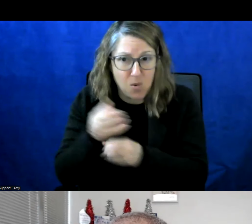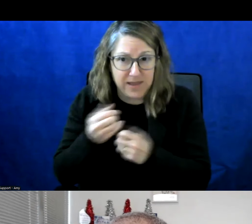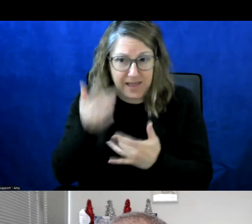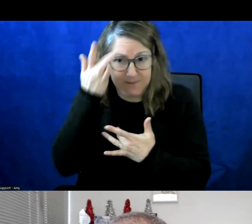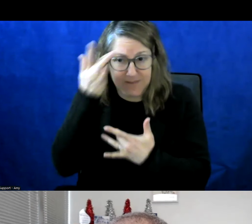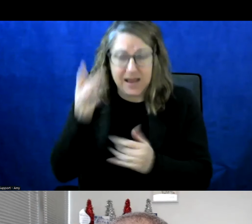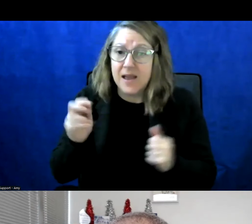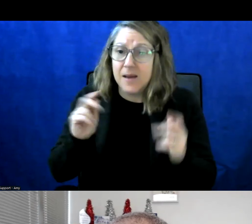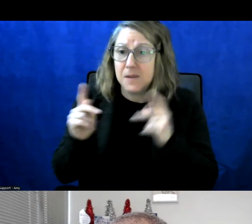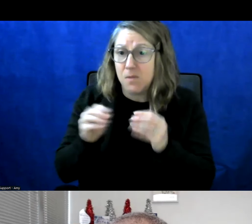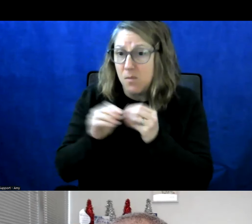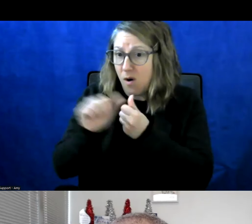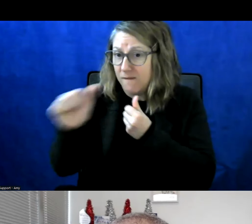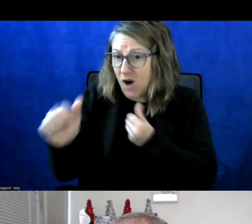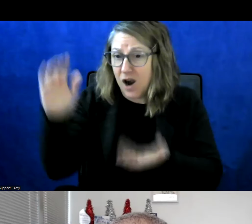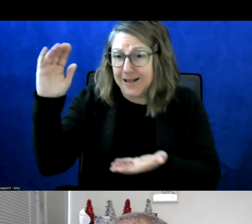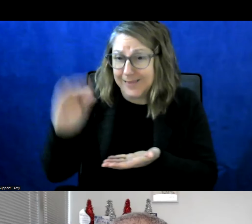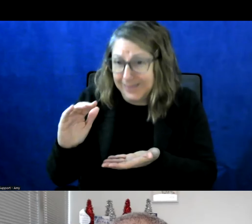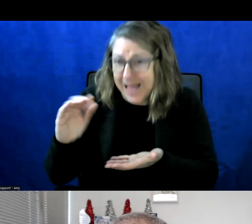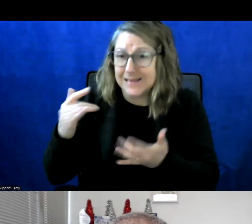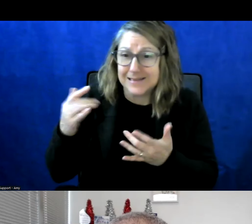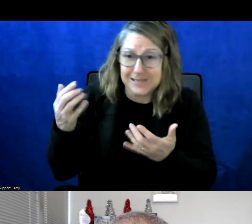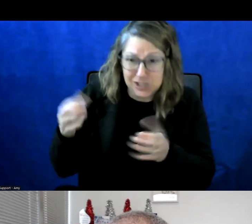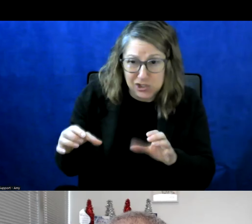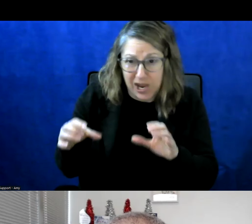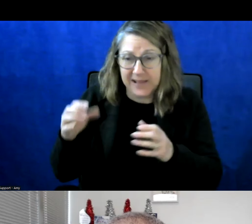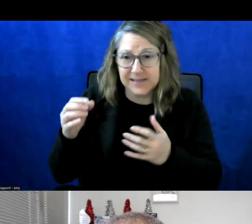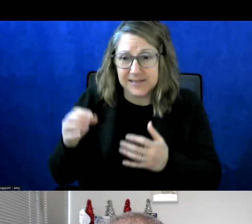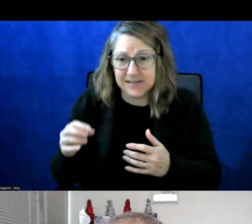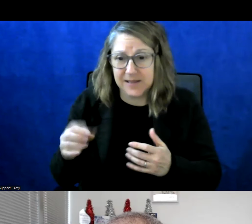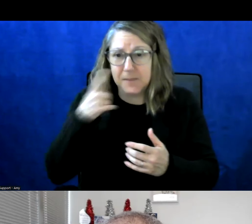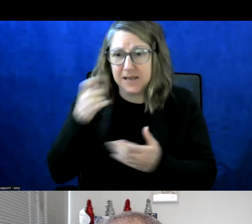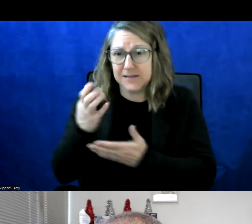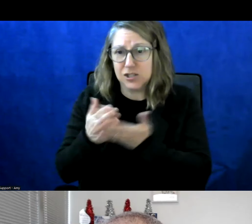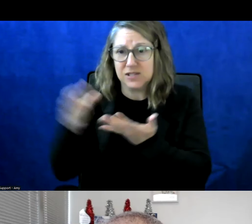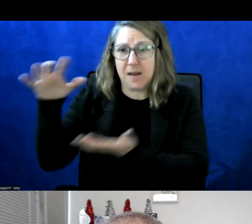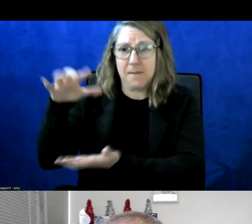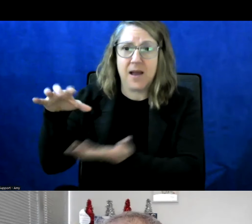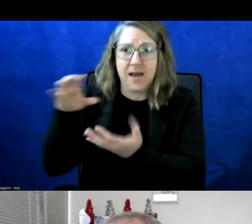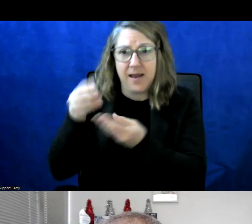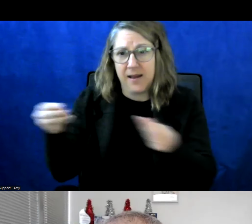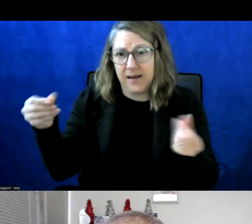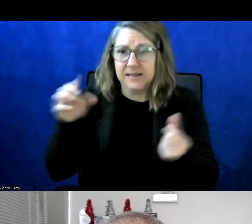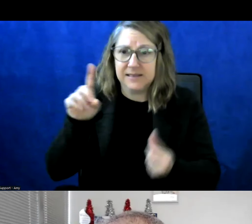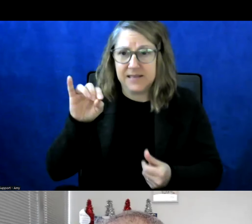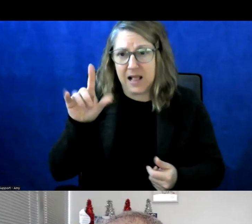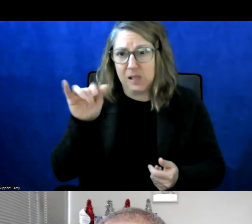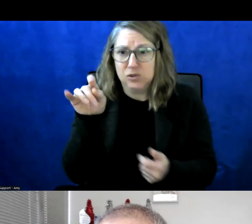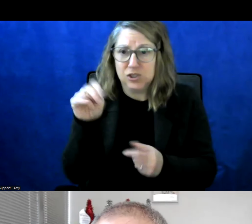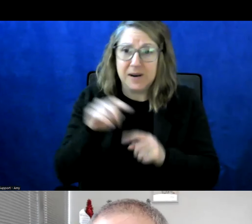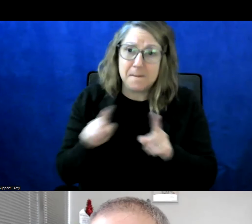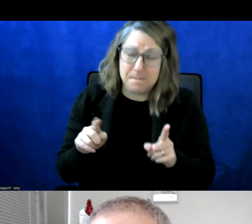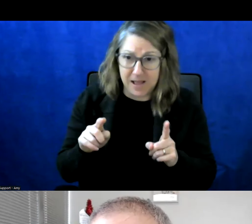away are less likely to get infected because there's some dilution effect. But at the end of the day, if that isn't